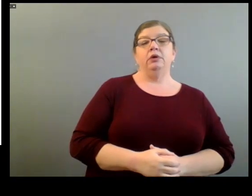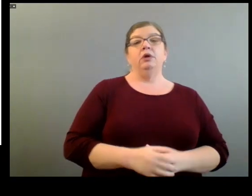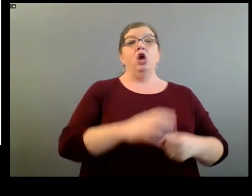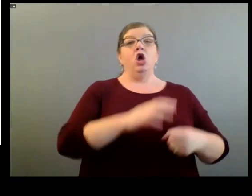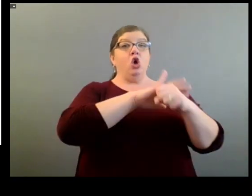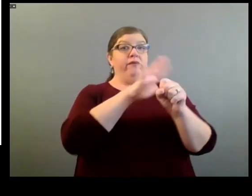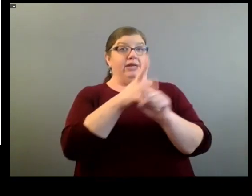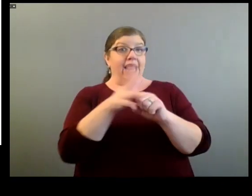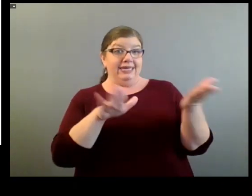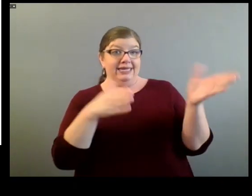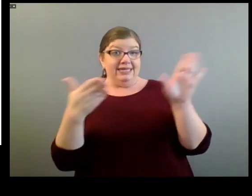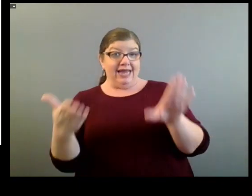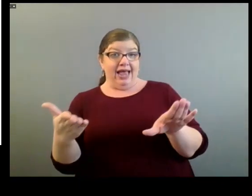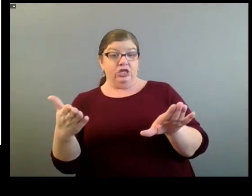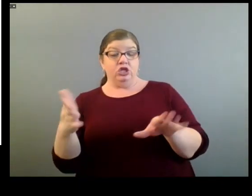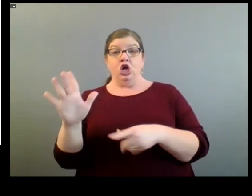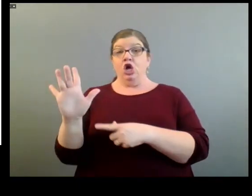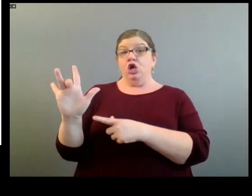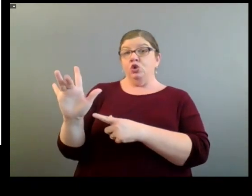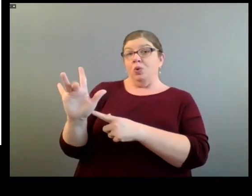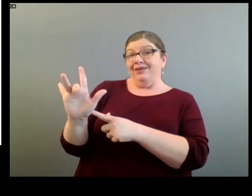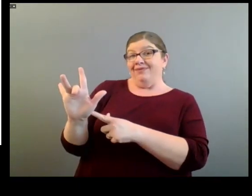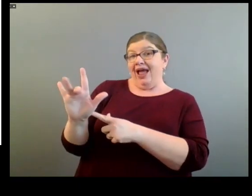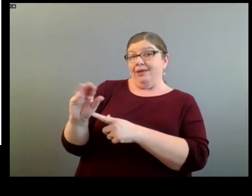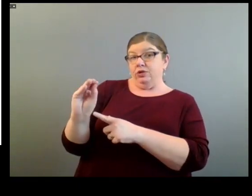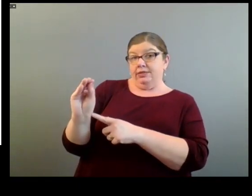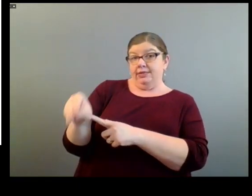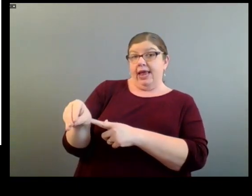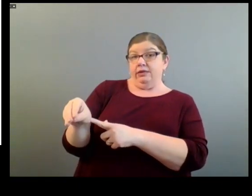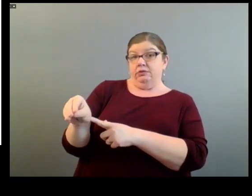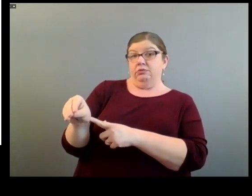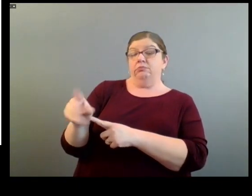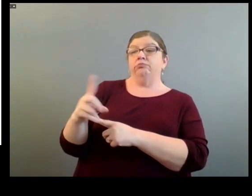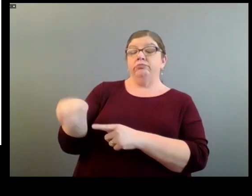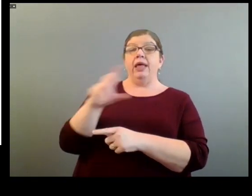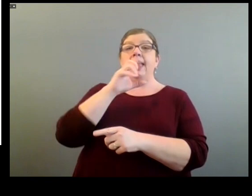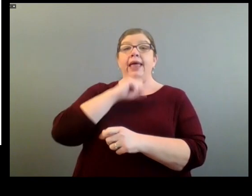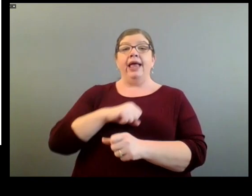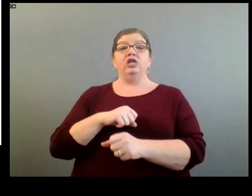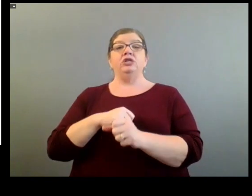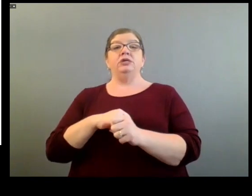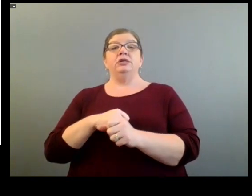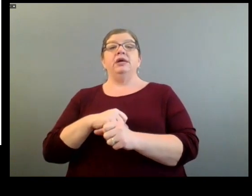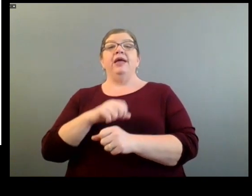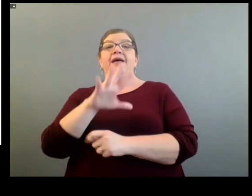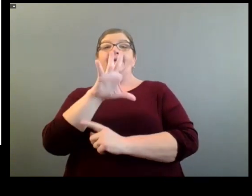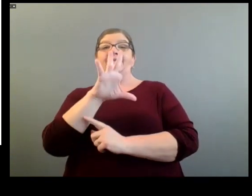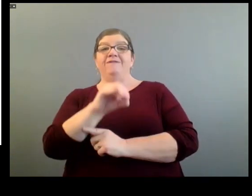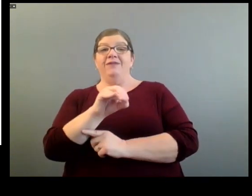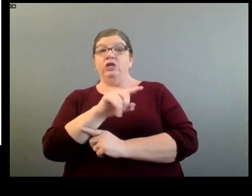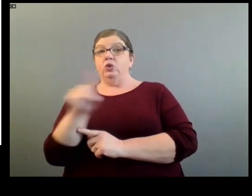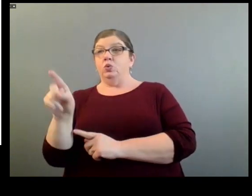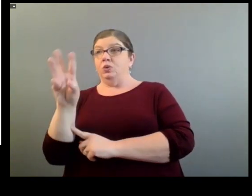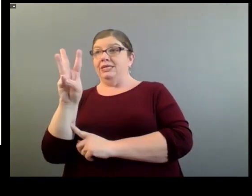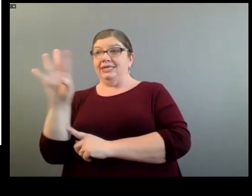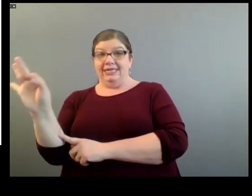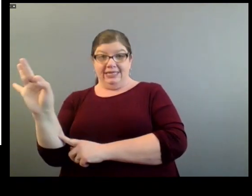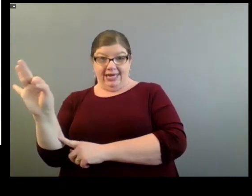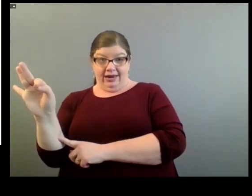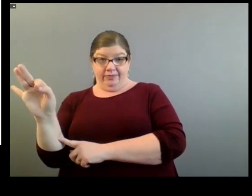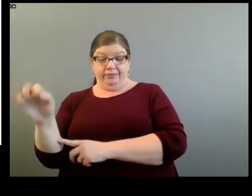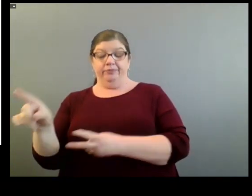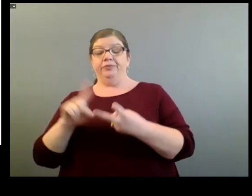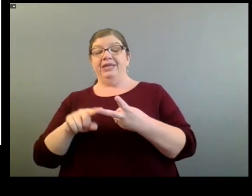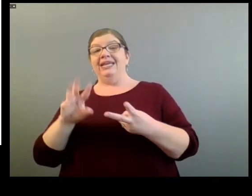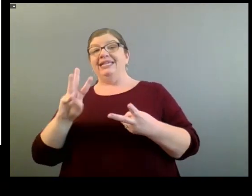deaths, 25% were among the 50 to 69 years old, and